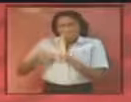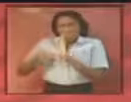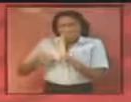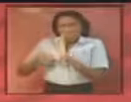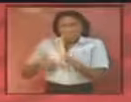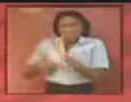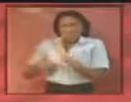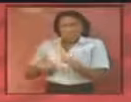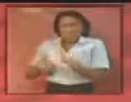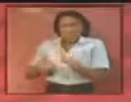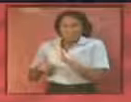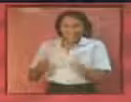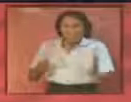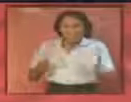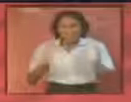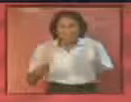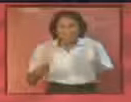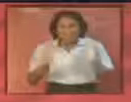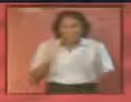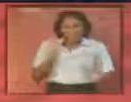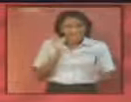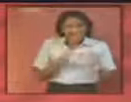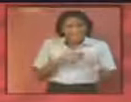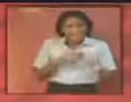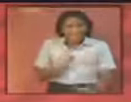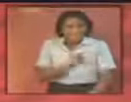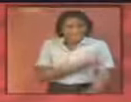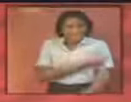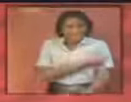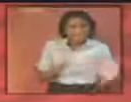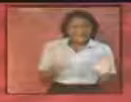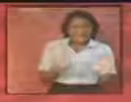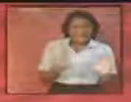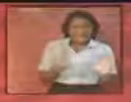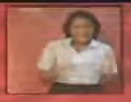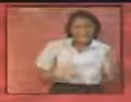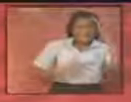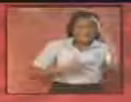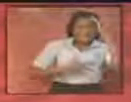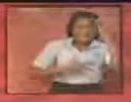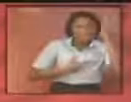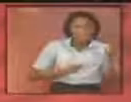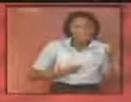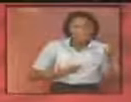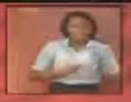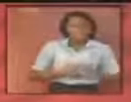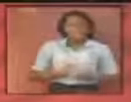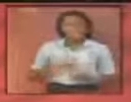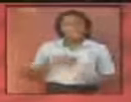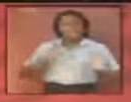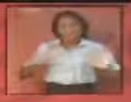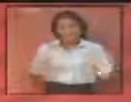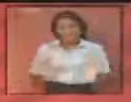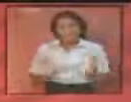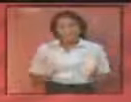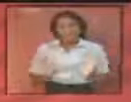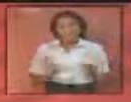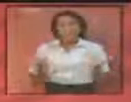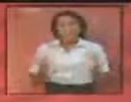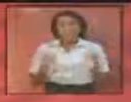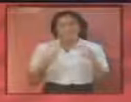than the chance of severe effects from the virus itself. So, as usual, I urge you to wear your mask